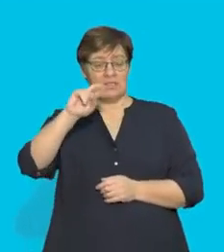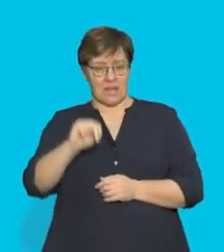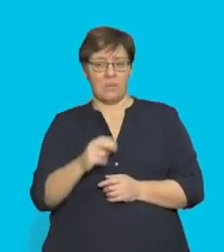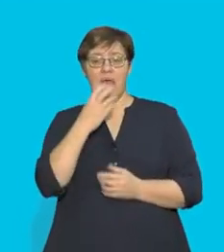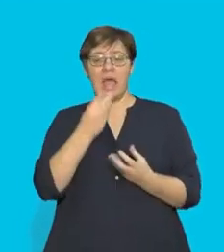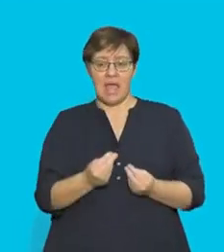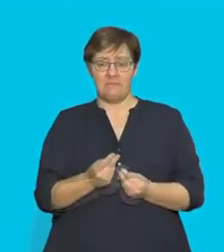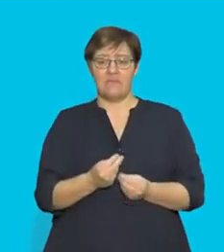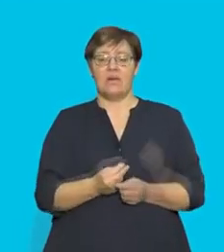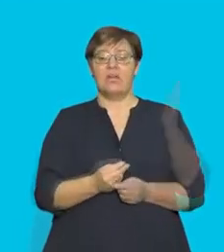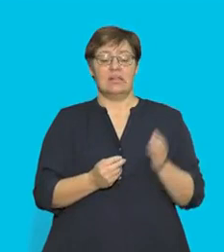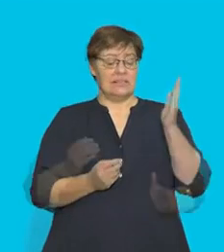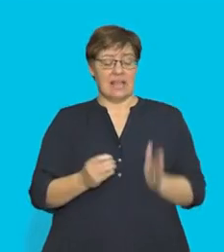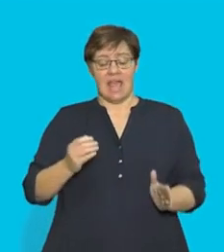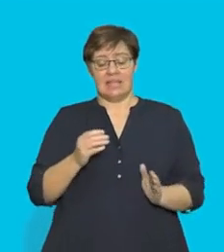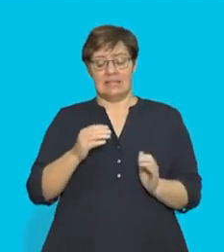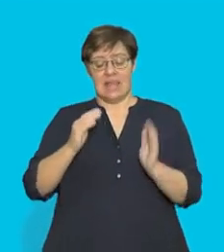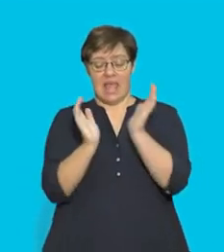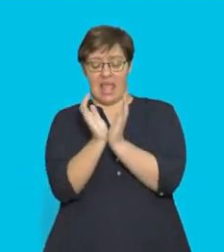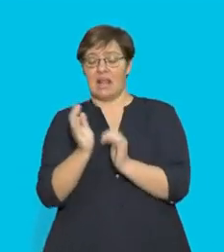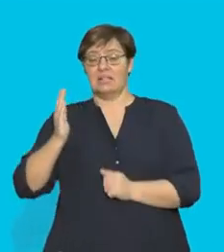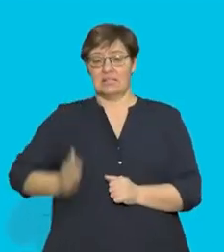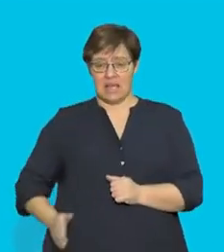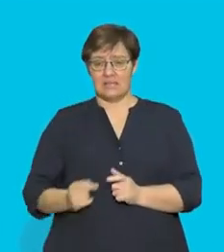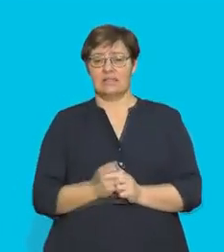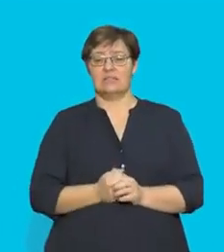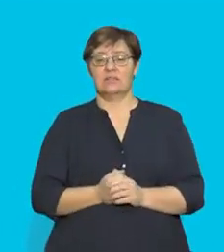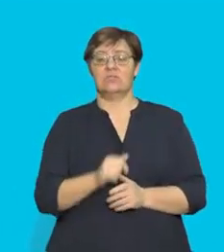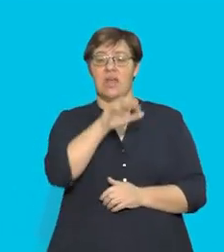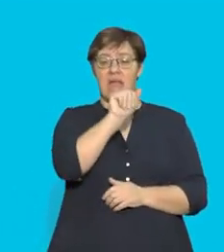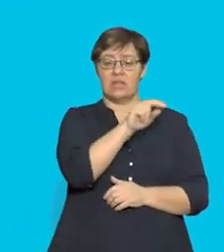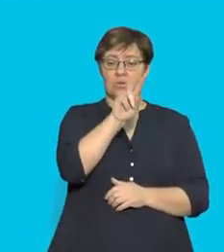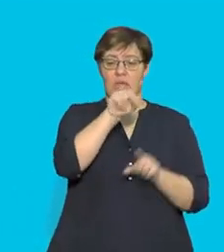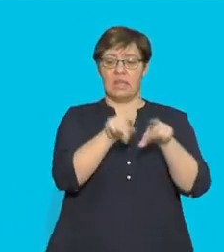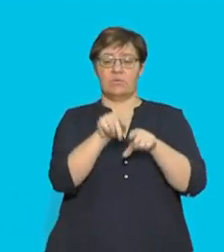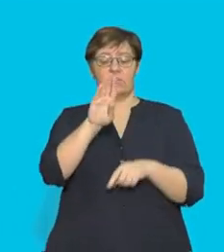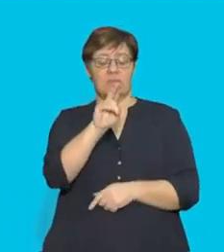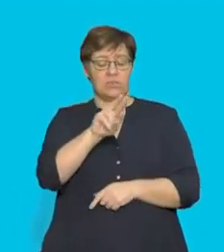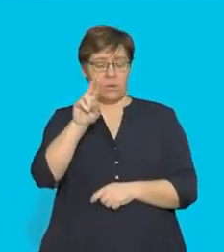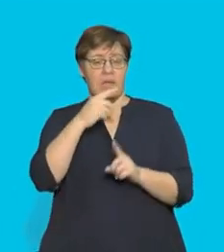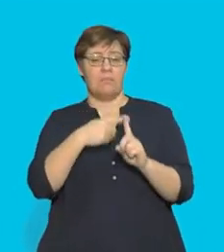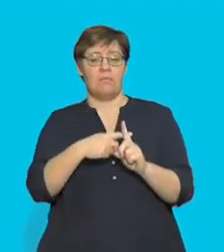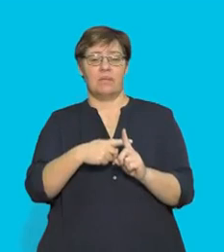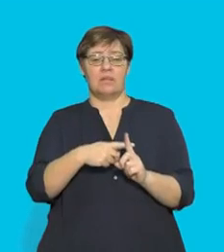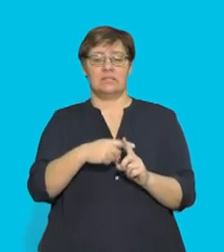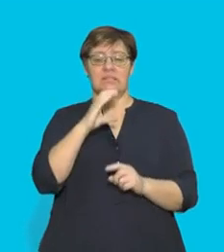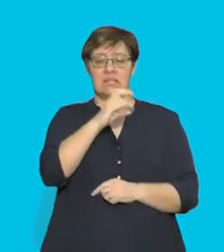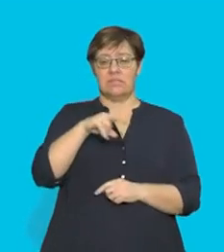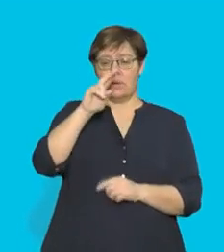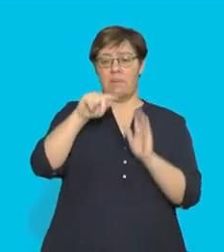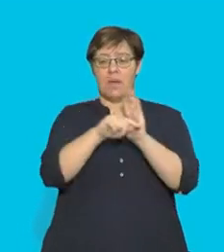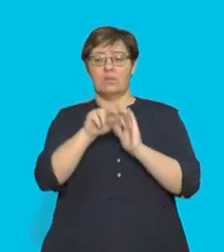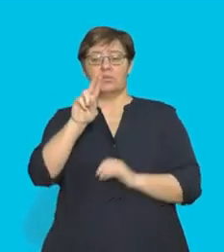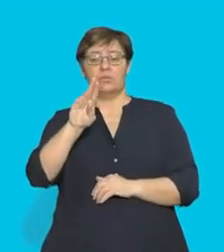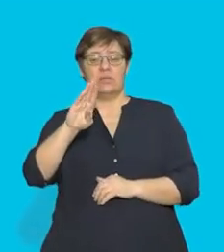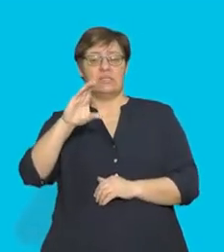cosine rule? When you have two sides and included angle. So what is the cosine rule? A squared plus B squared minus 2BC